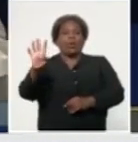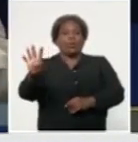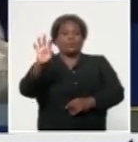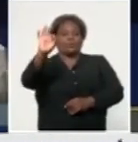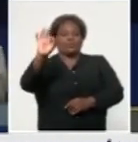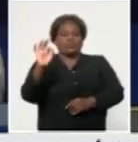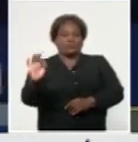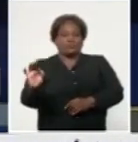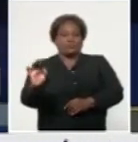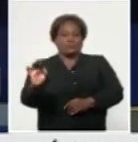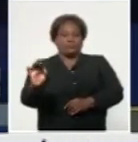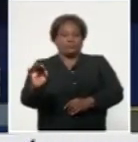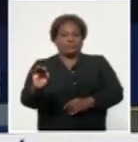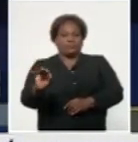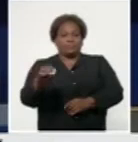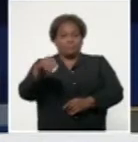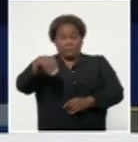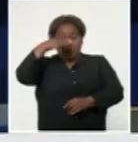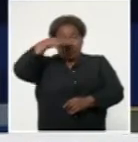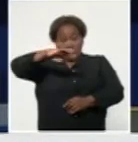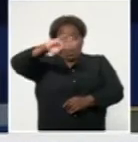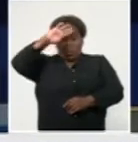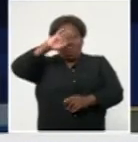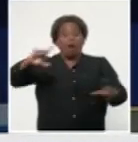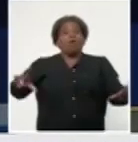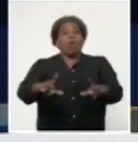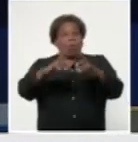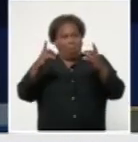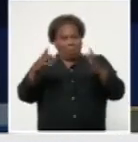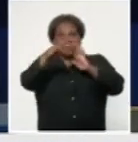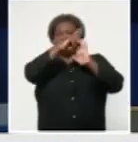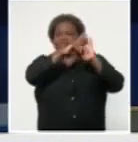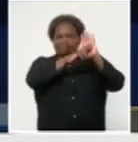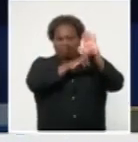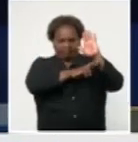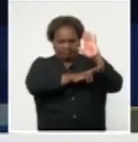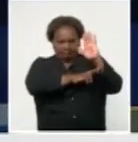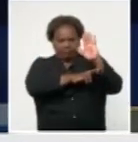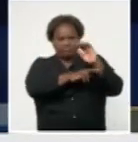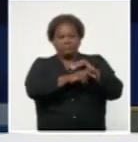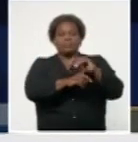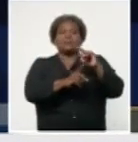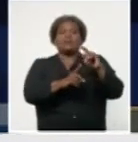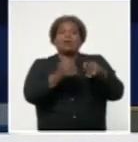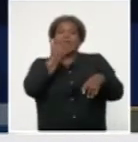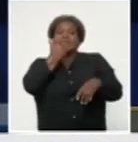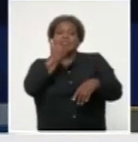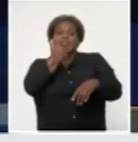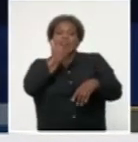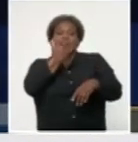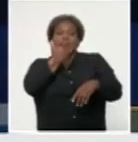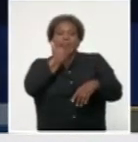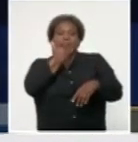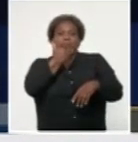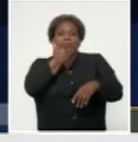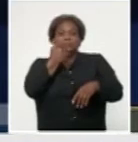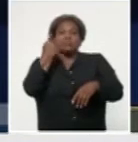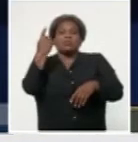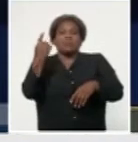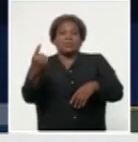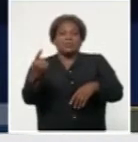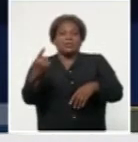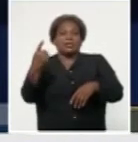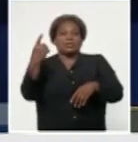territory which does not comply with this requirement. The reproductive rate is a technical indicator used